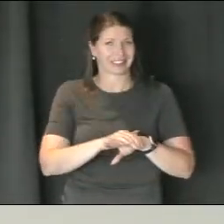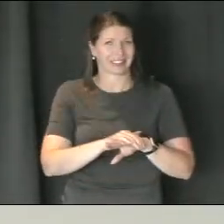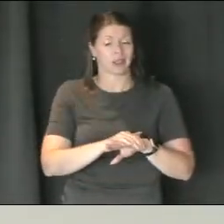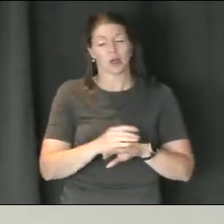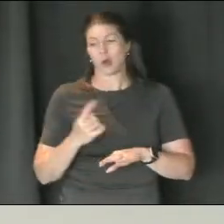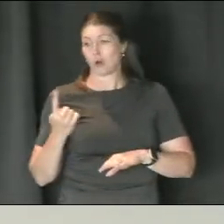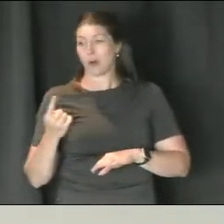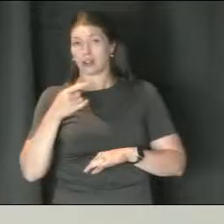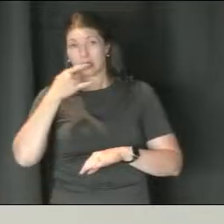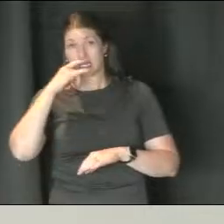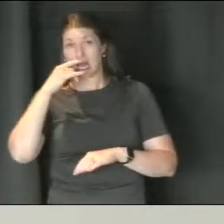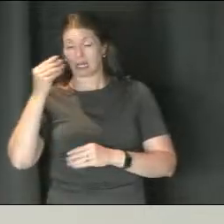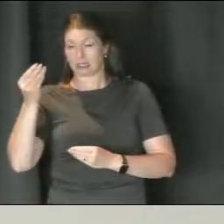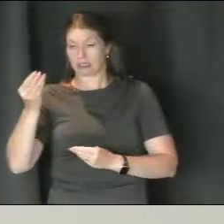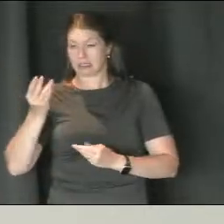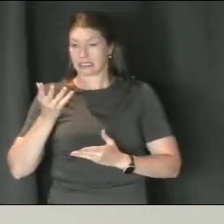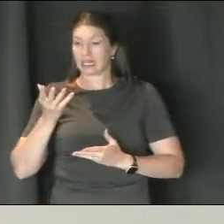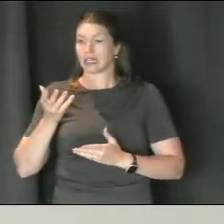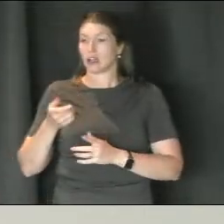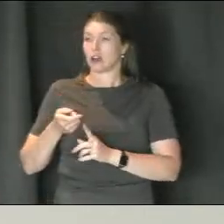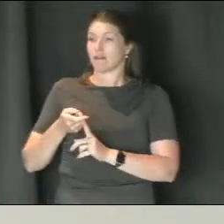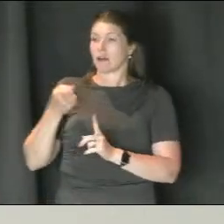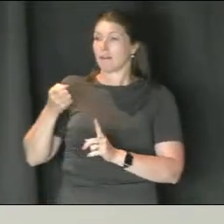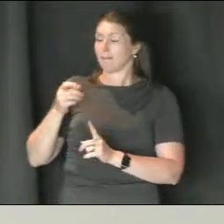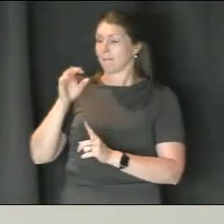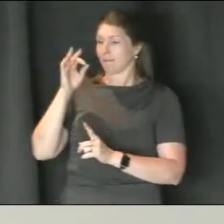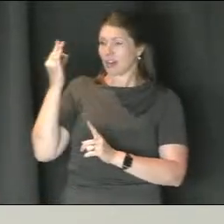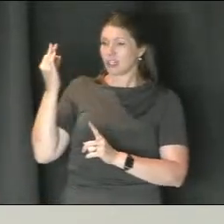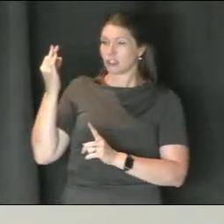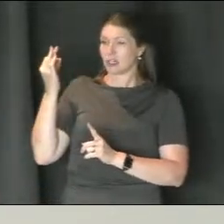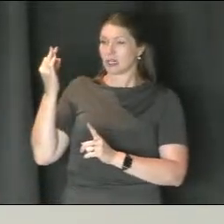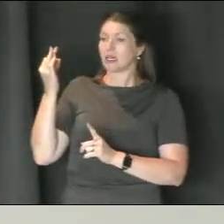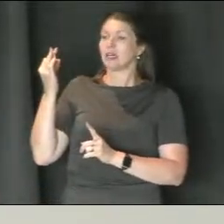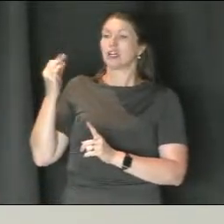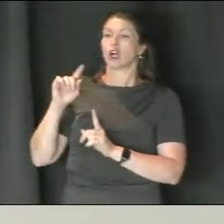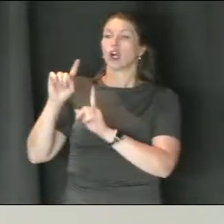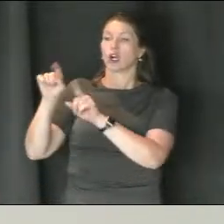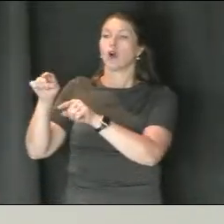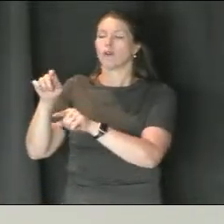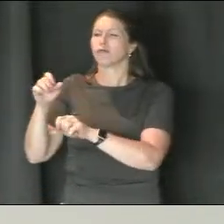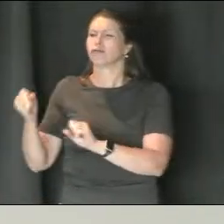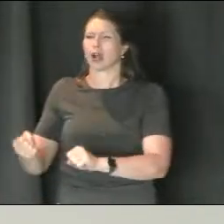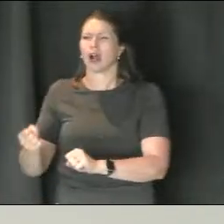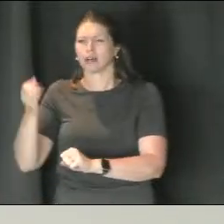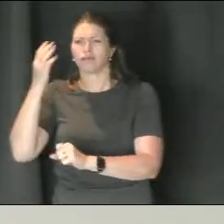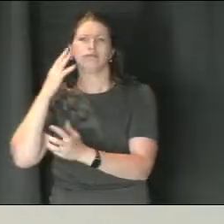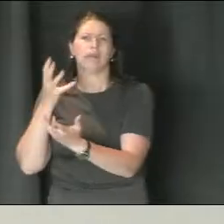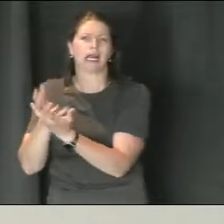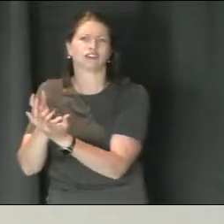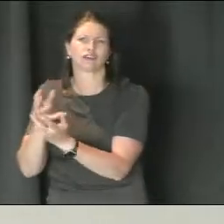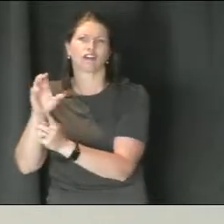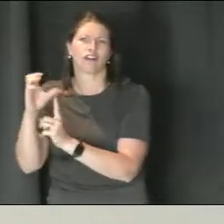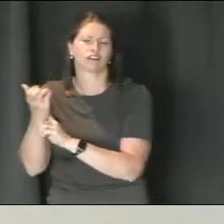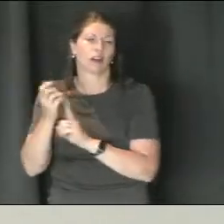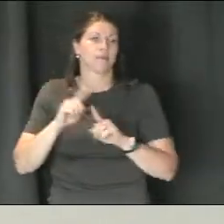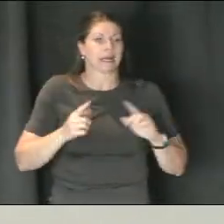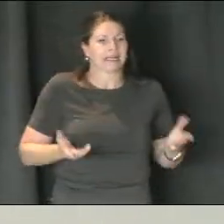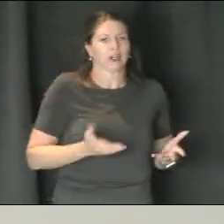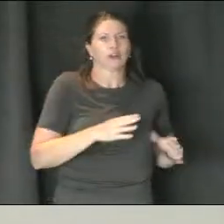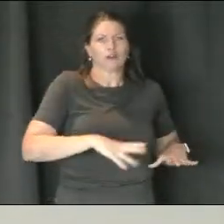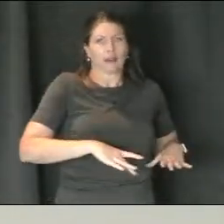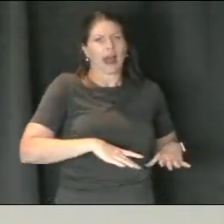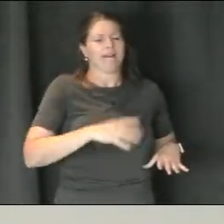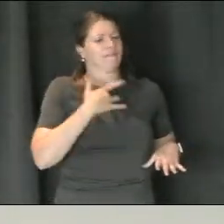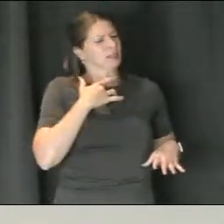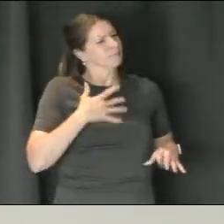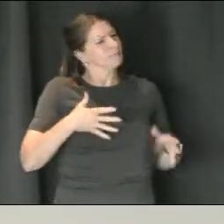area, they are Francophones, but in Newfoundland, they are Newfoundlanders. I've done a lot of volunteer